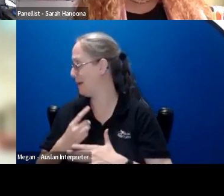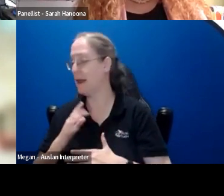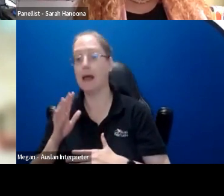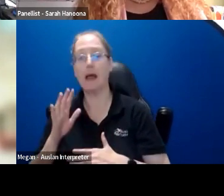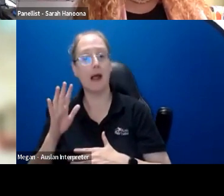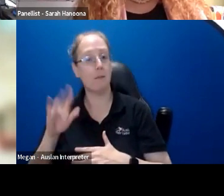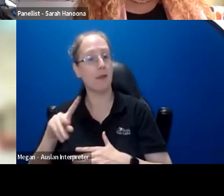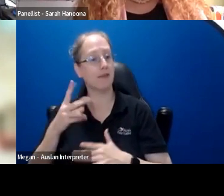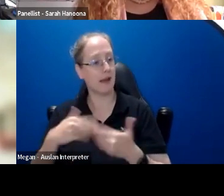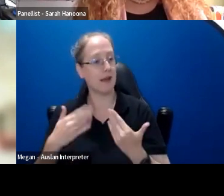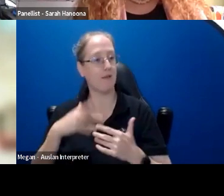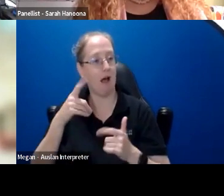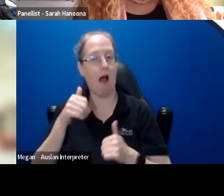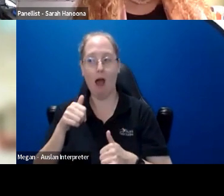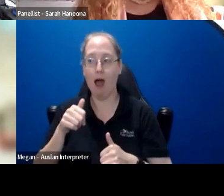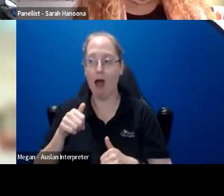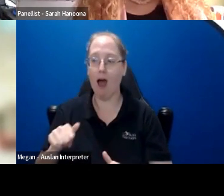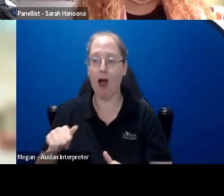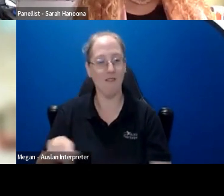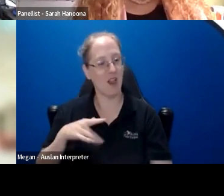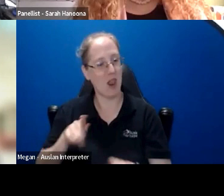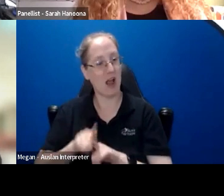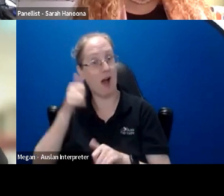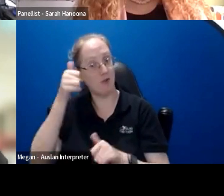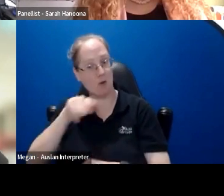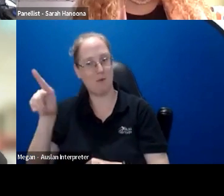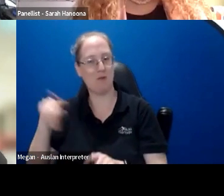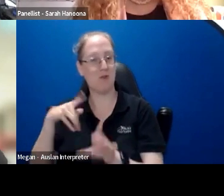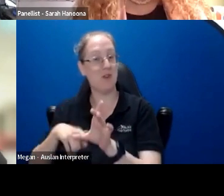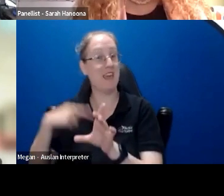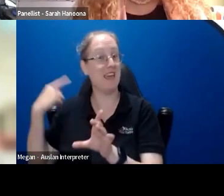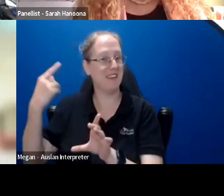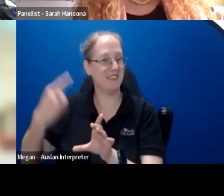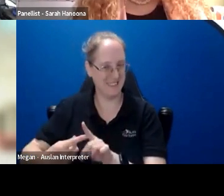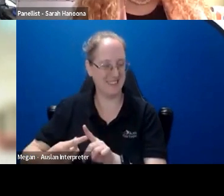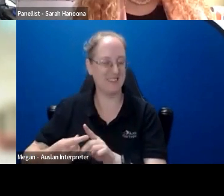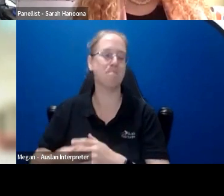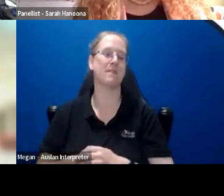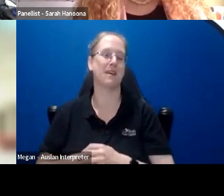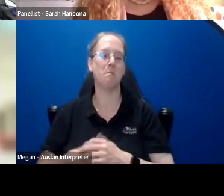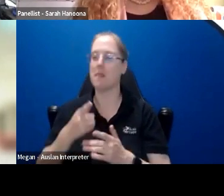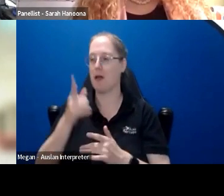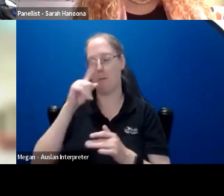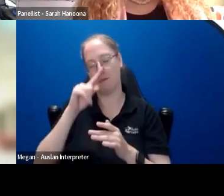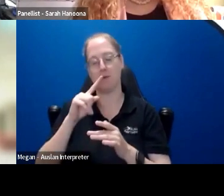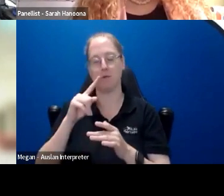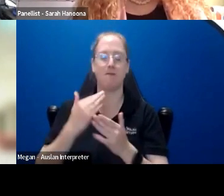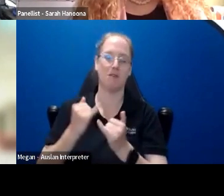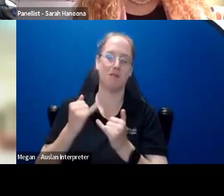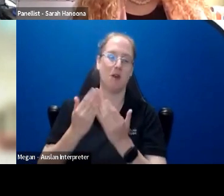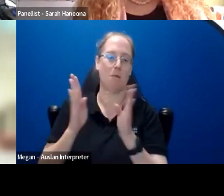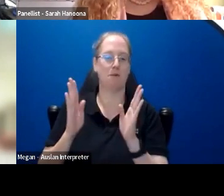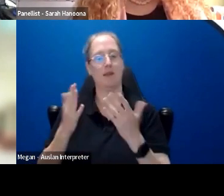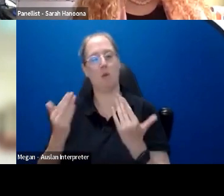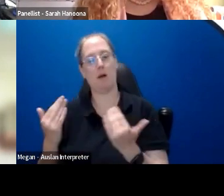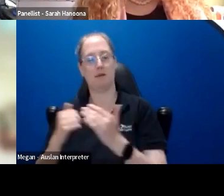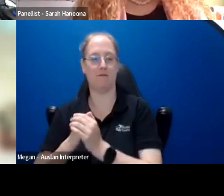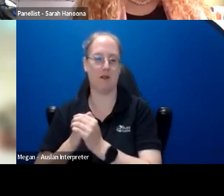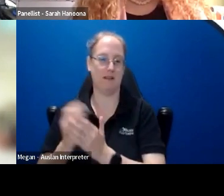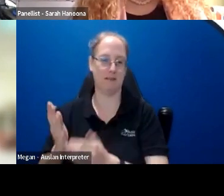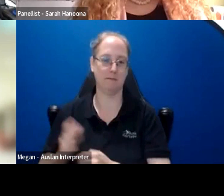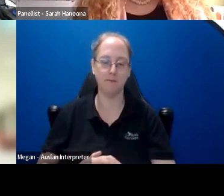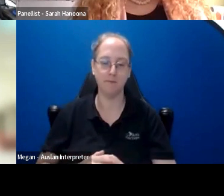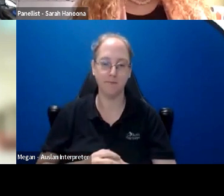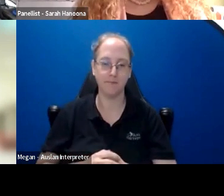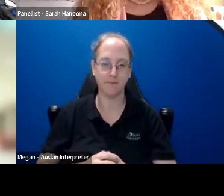I've met these people for many years now. I know them since a very long time because everyone was really friendly and welcoming. And plus, for